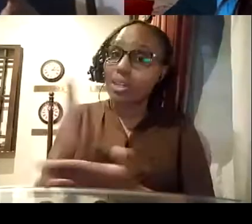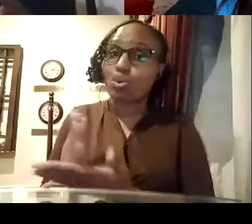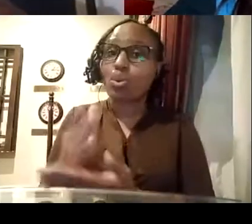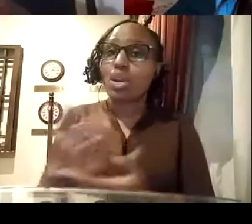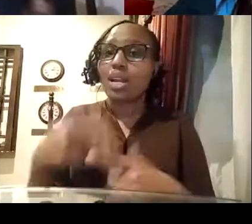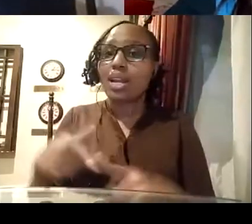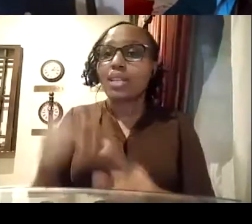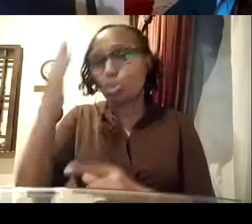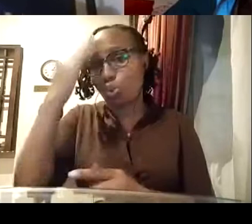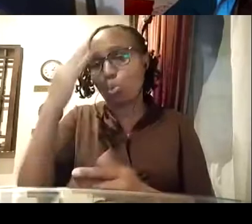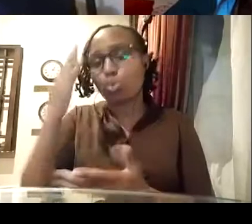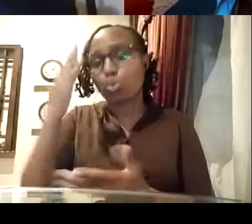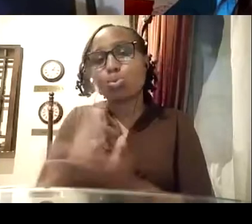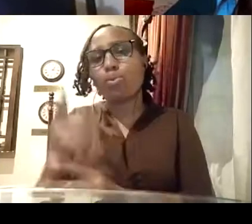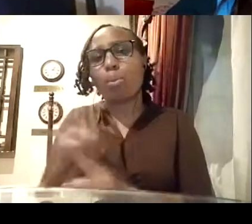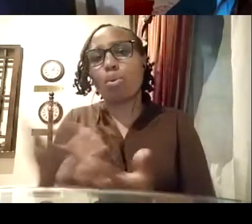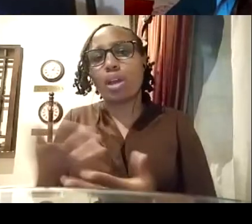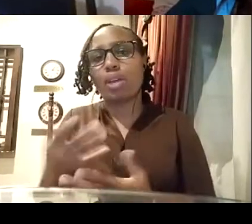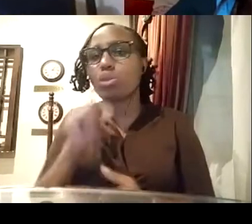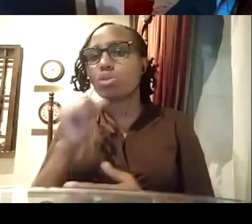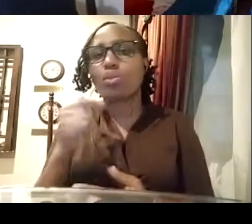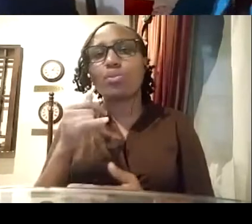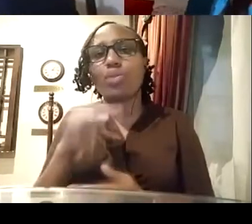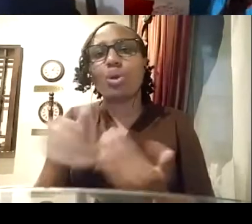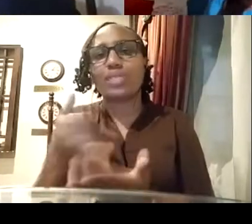it is, because not all of it is ours.